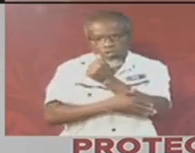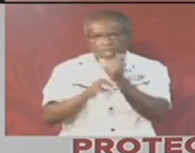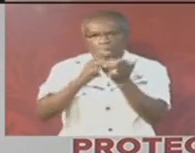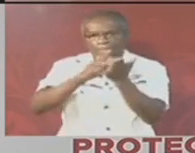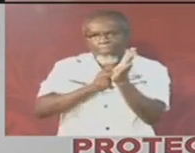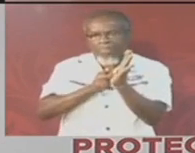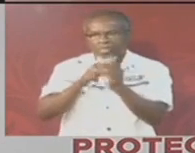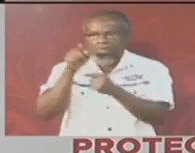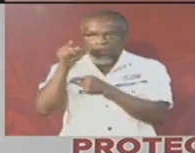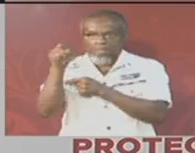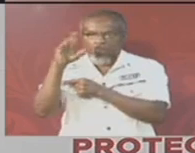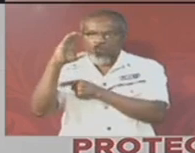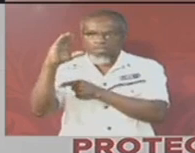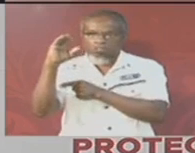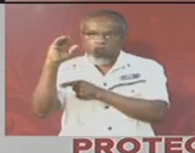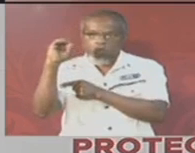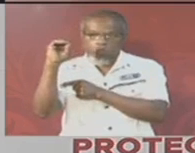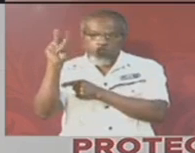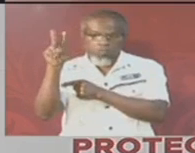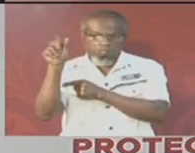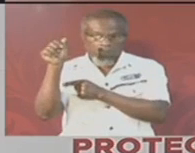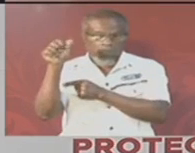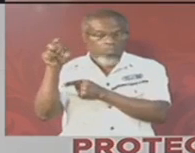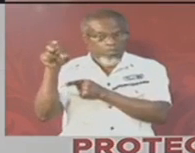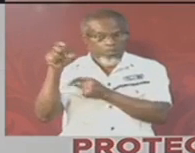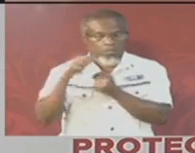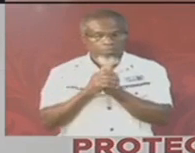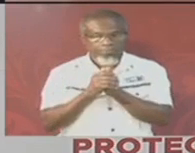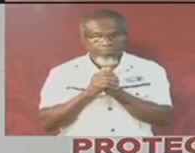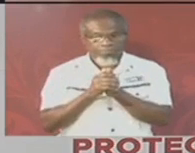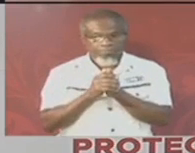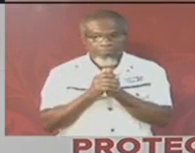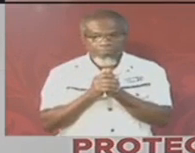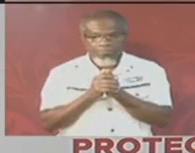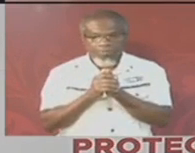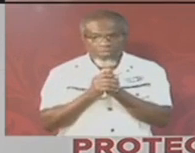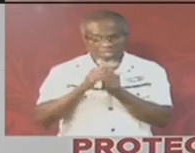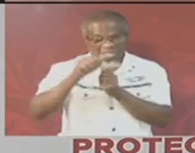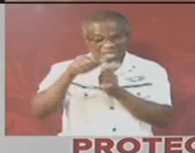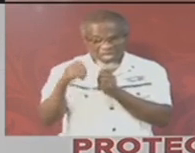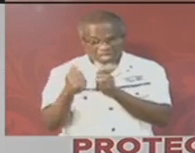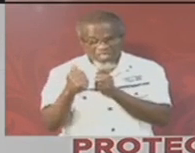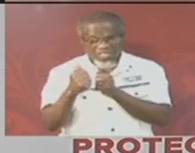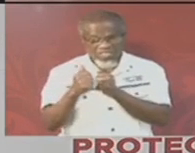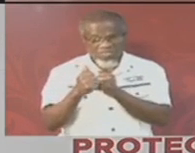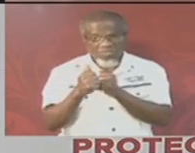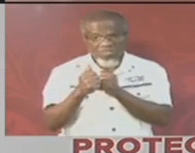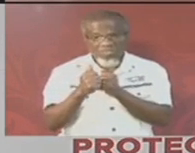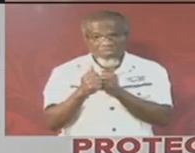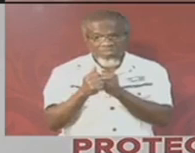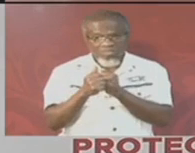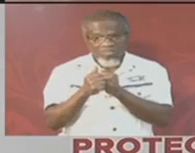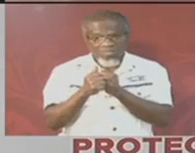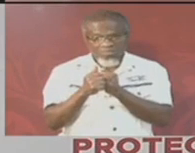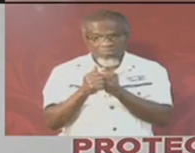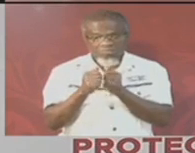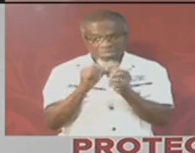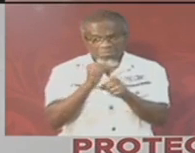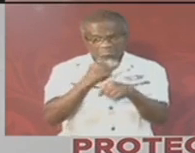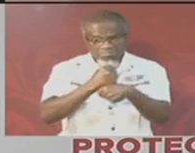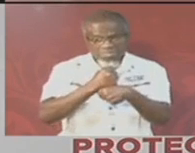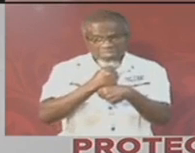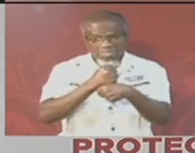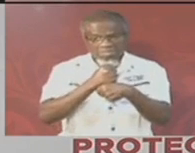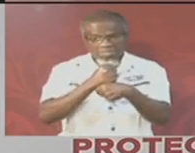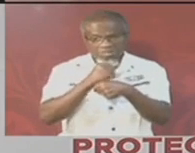COVAX. Bharat Biotech International Limited, which makes the Covaxin vaccine, we had a meeting